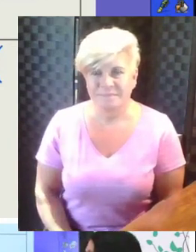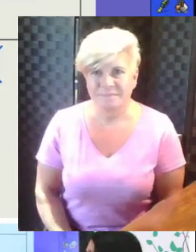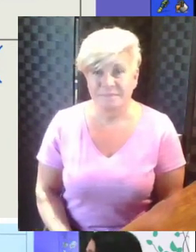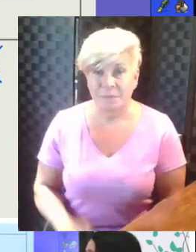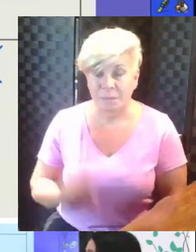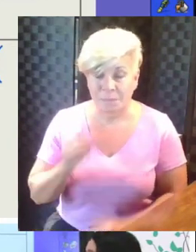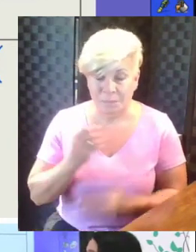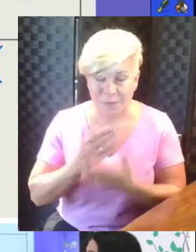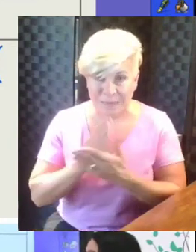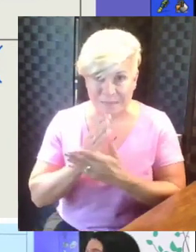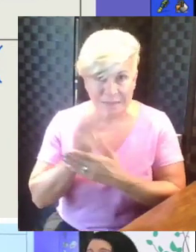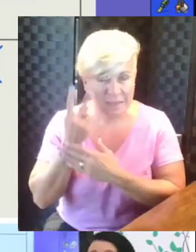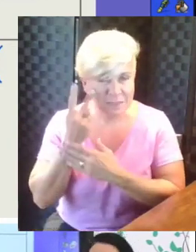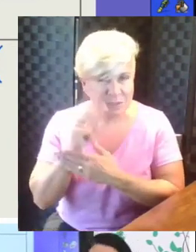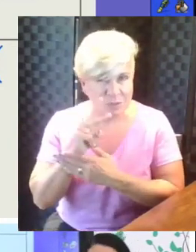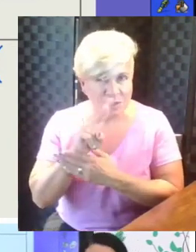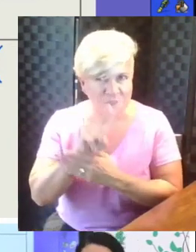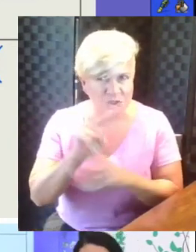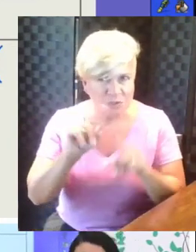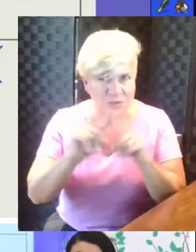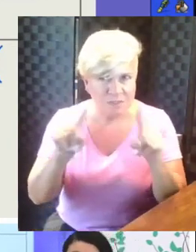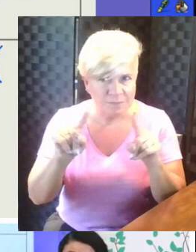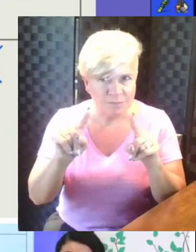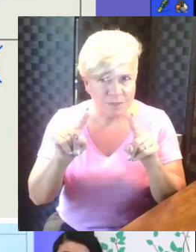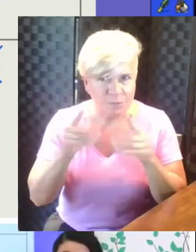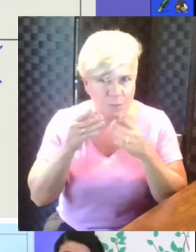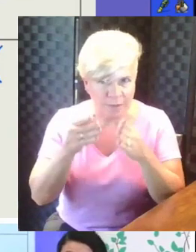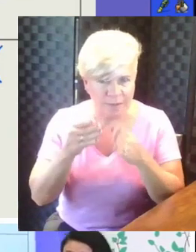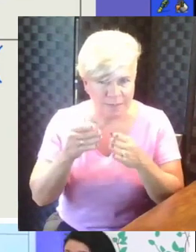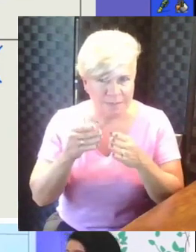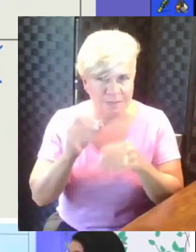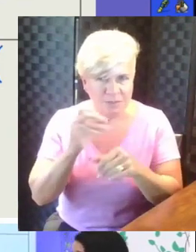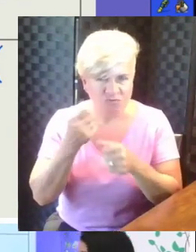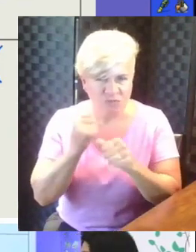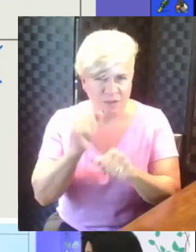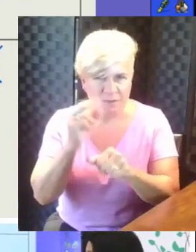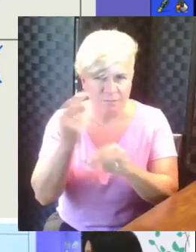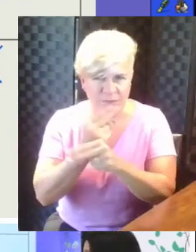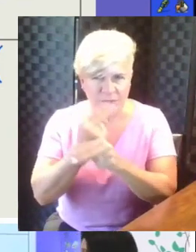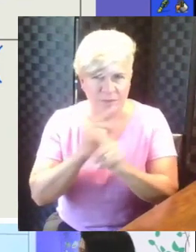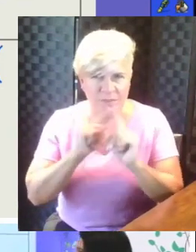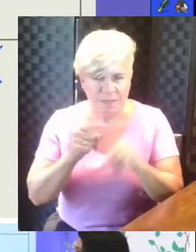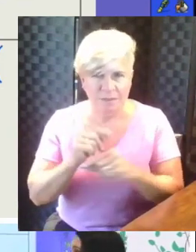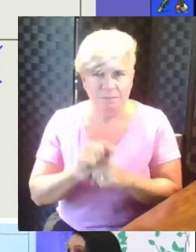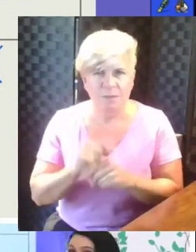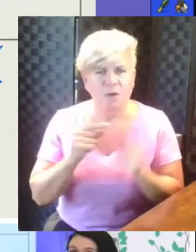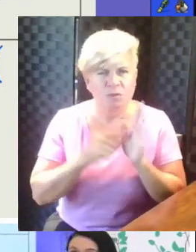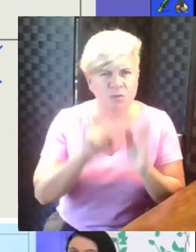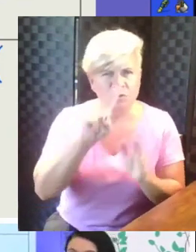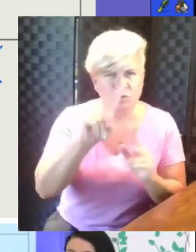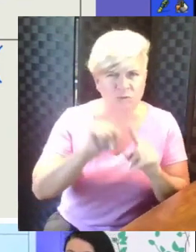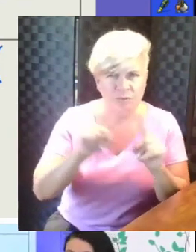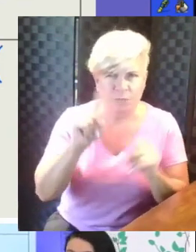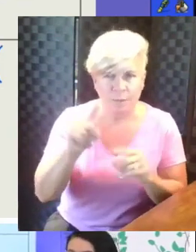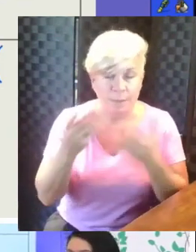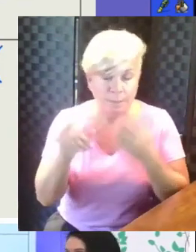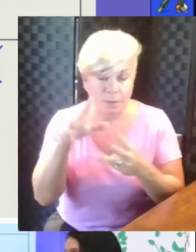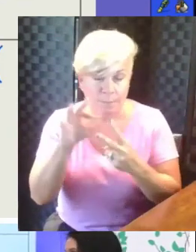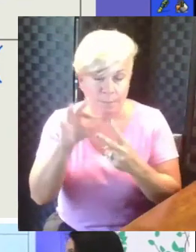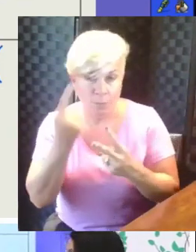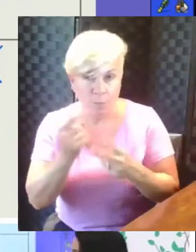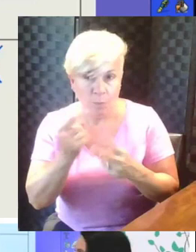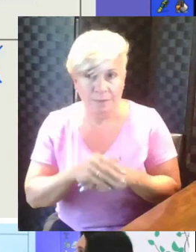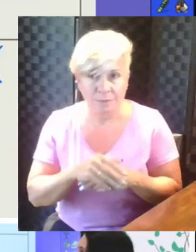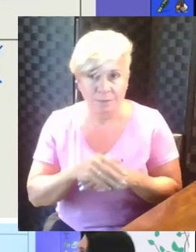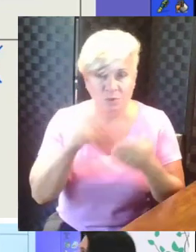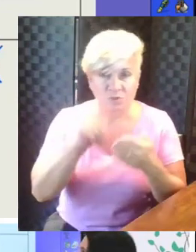All right, let's look at two different strategies. I'll show you what two different strategies looks like, and maybe you chose one of those strategies and